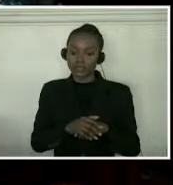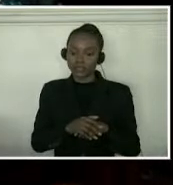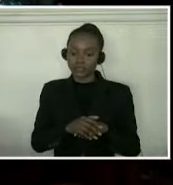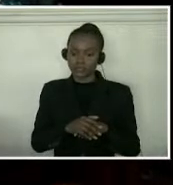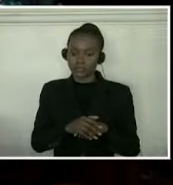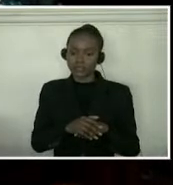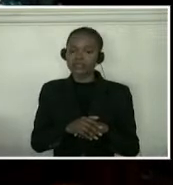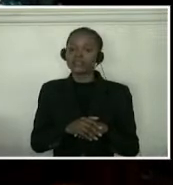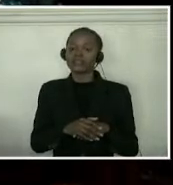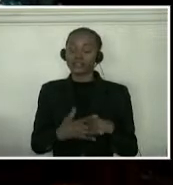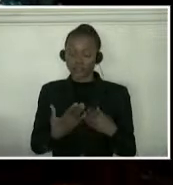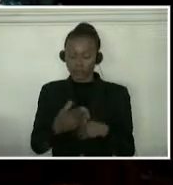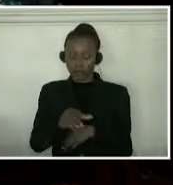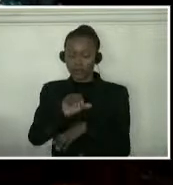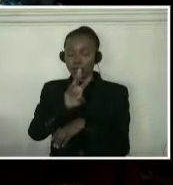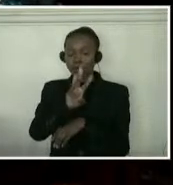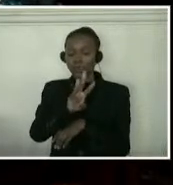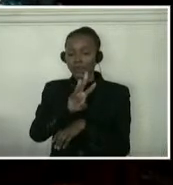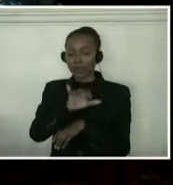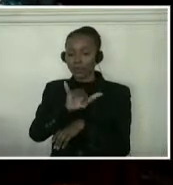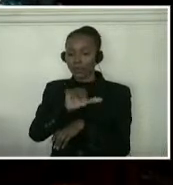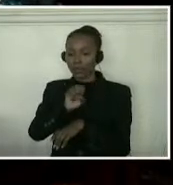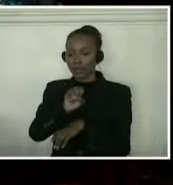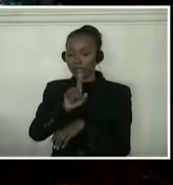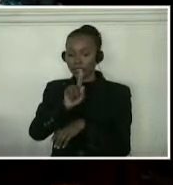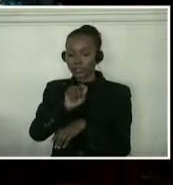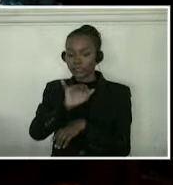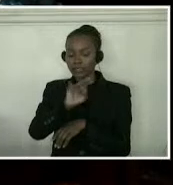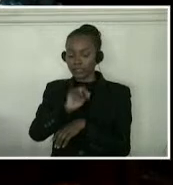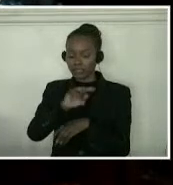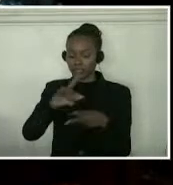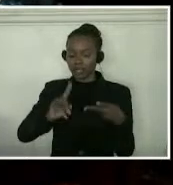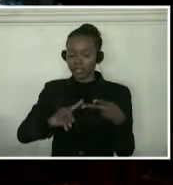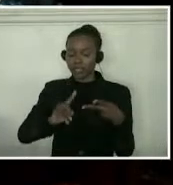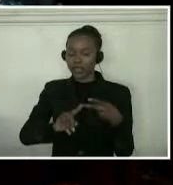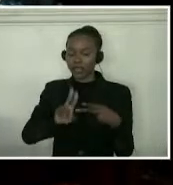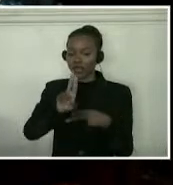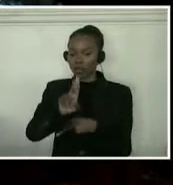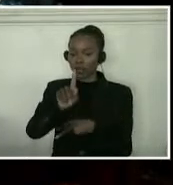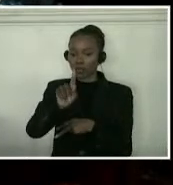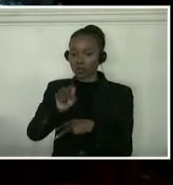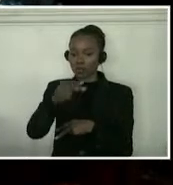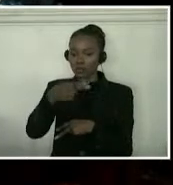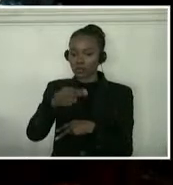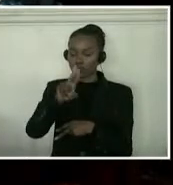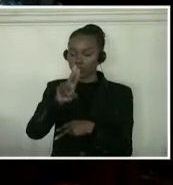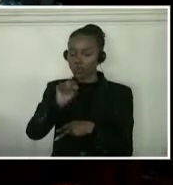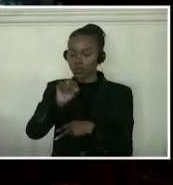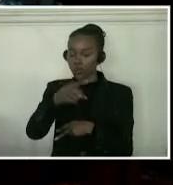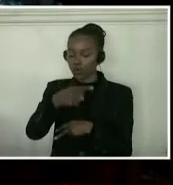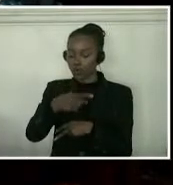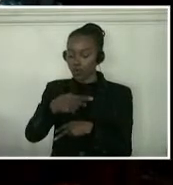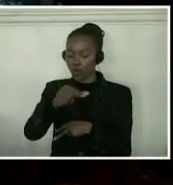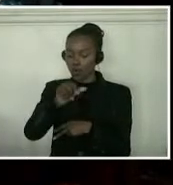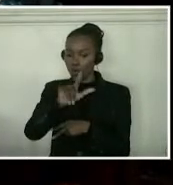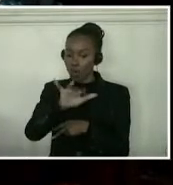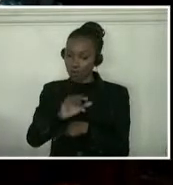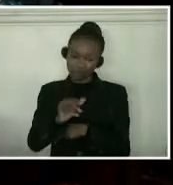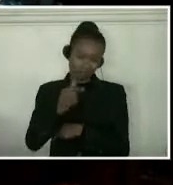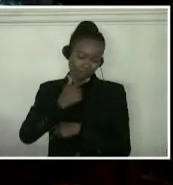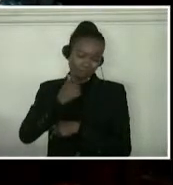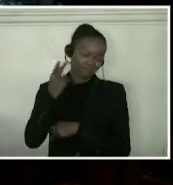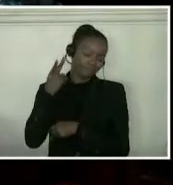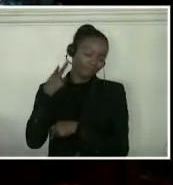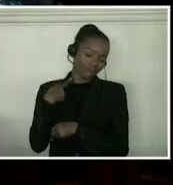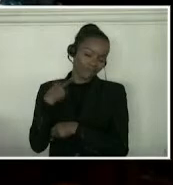winston churchill theater and the autumnal art center we are disappointed particularly about the other art center the